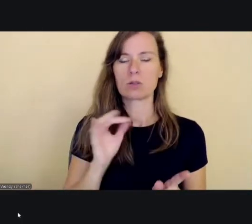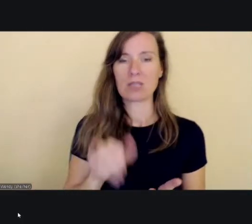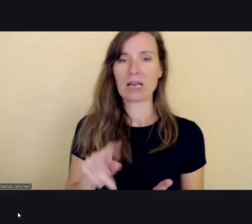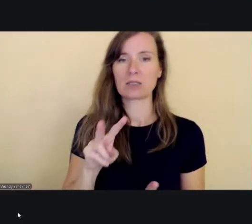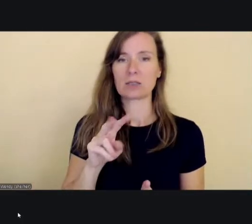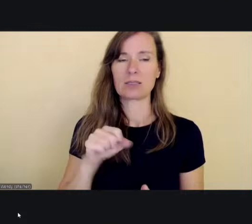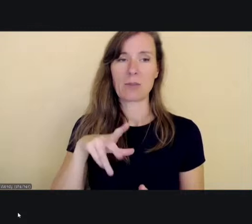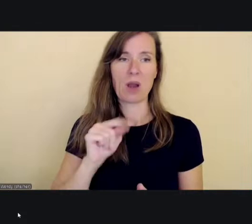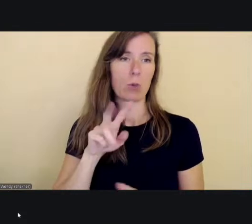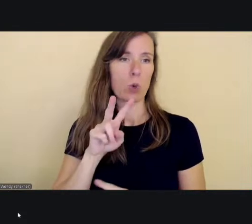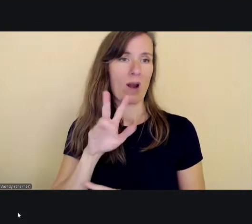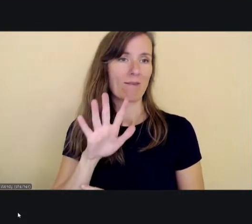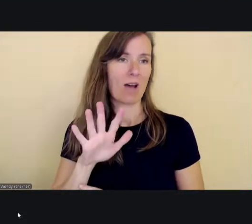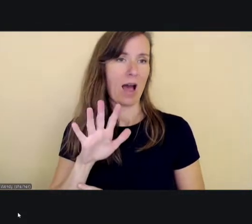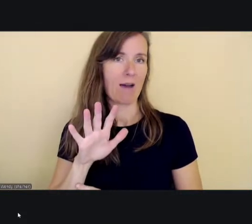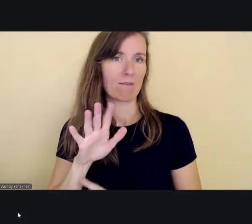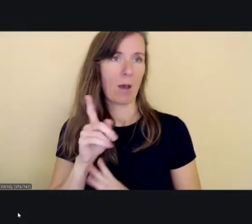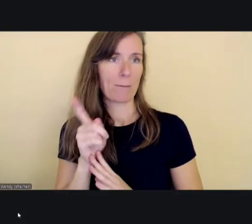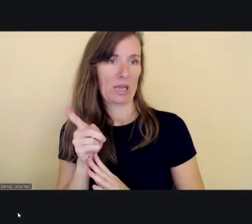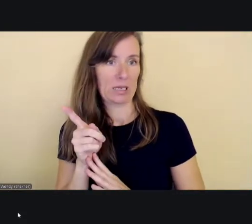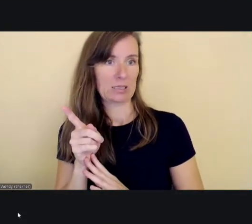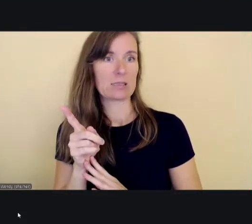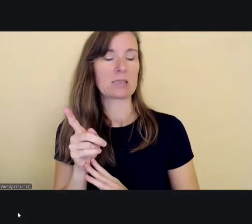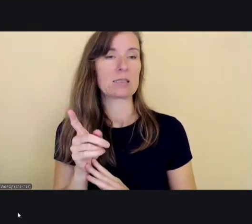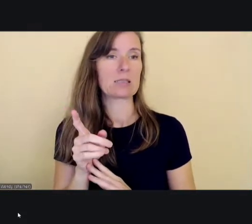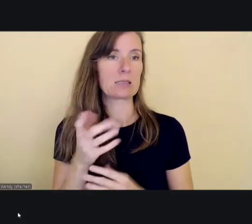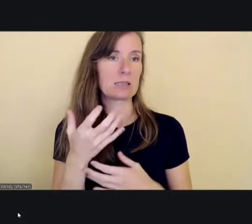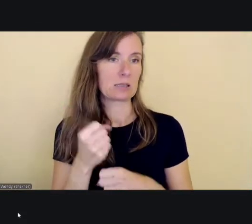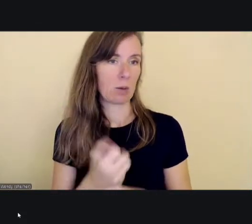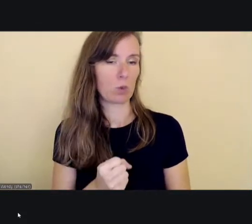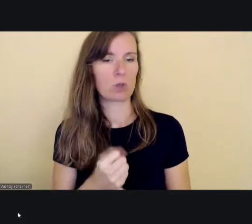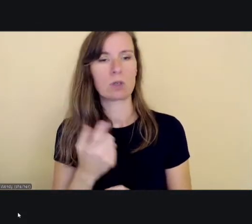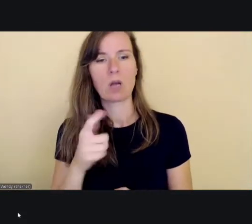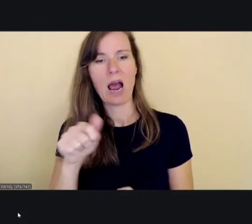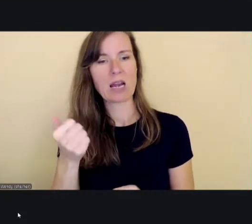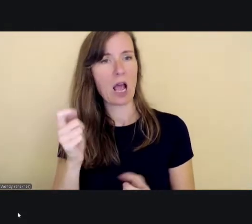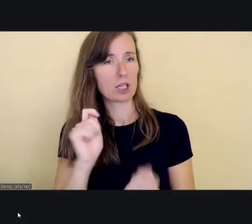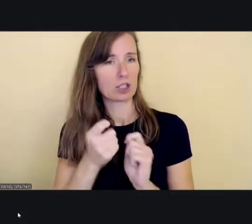other changes to the draft?